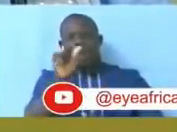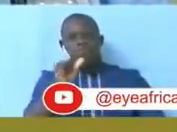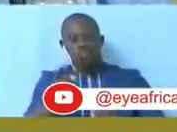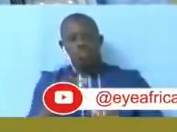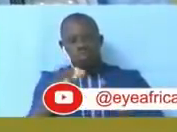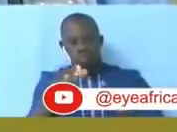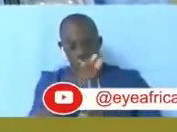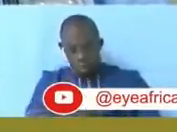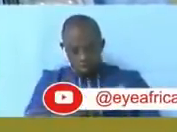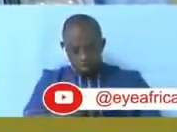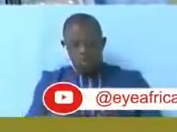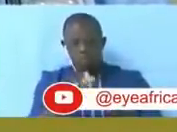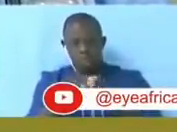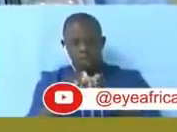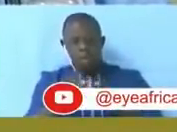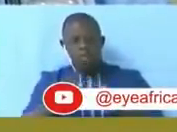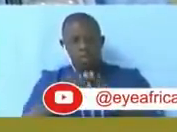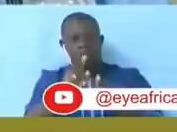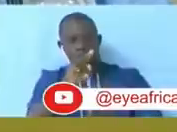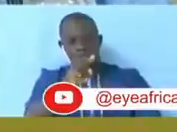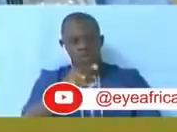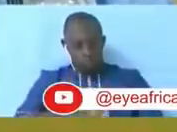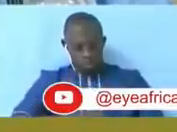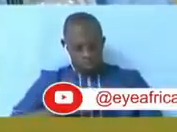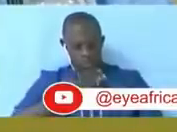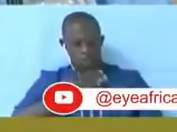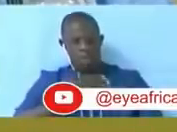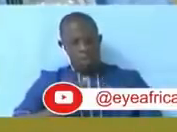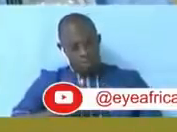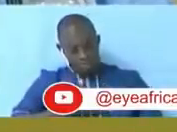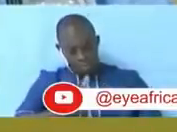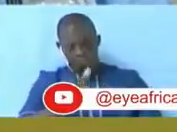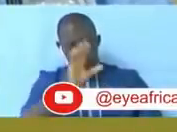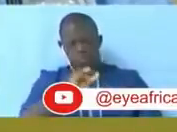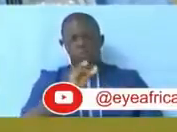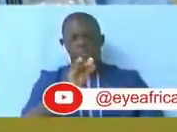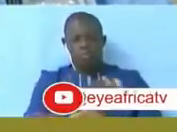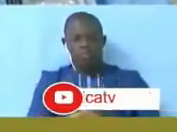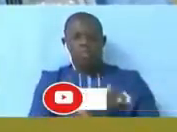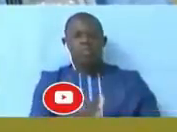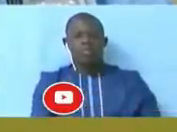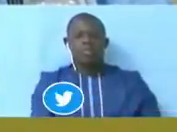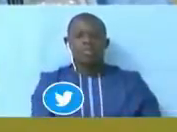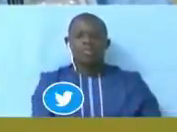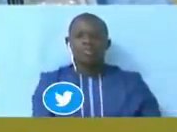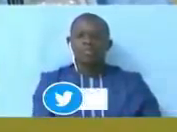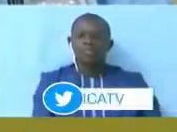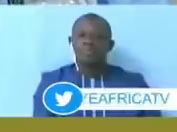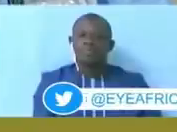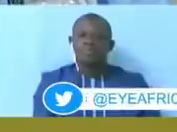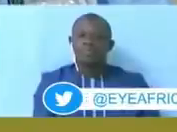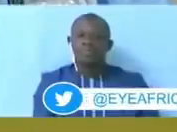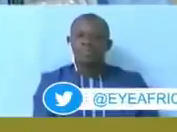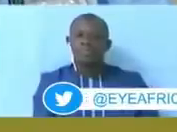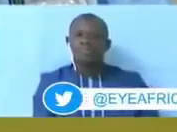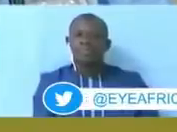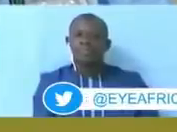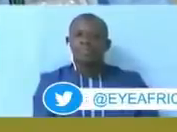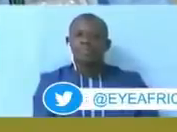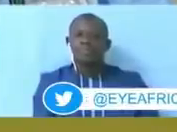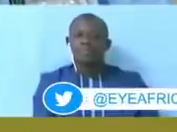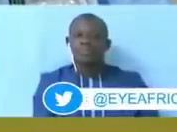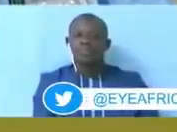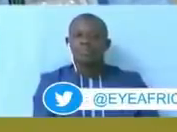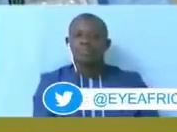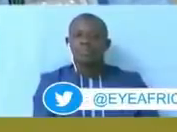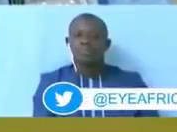sa dëgër fit. We are thanking you the testimonies that you have gathered here, and you have stated your testimonies with